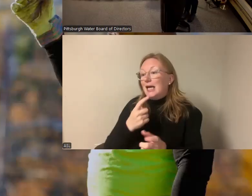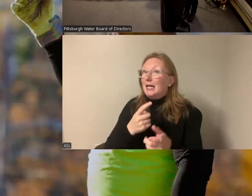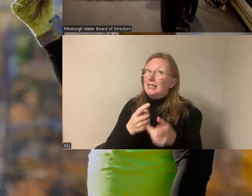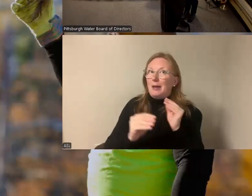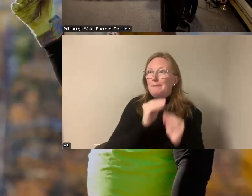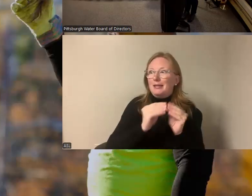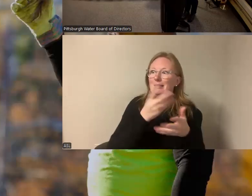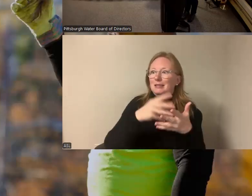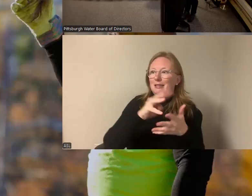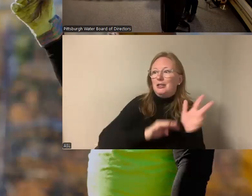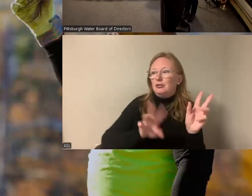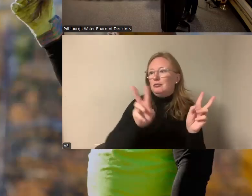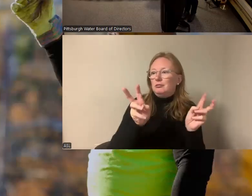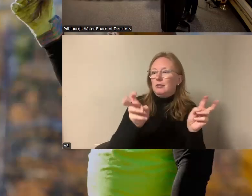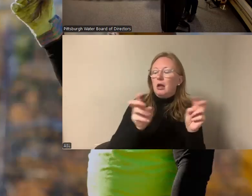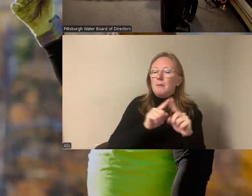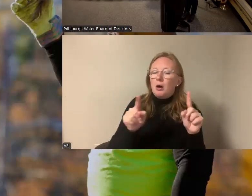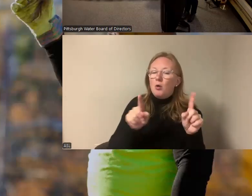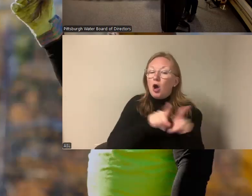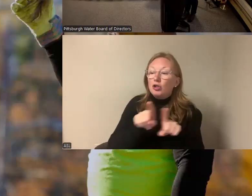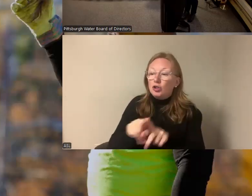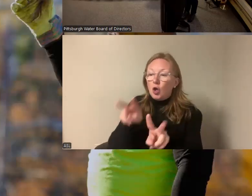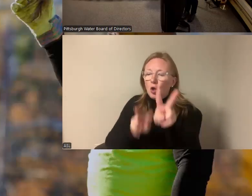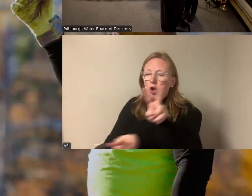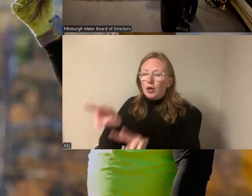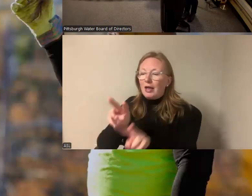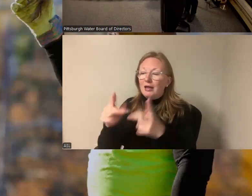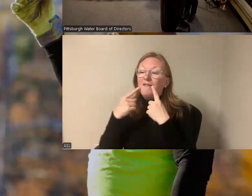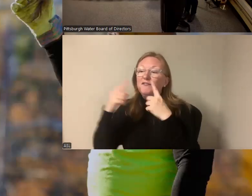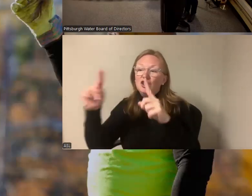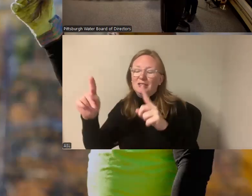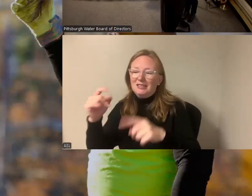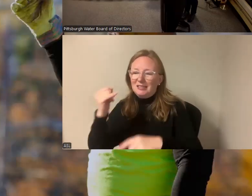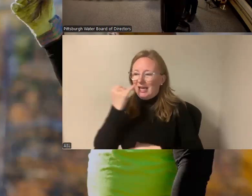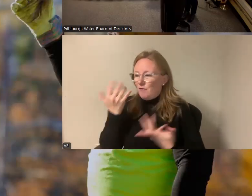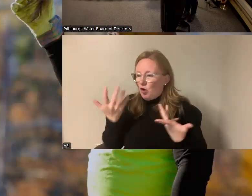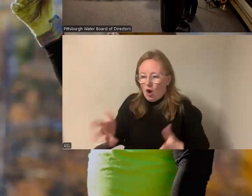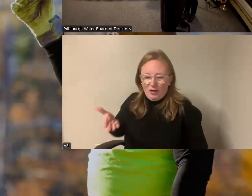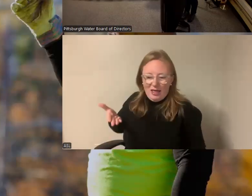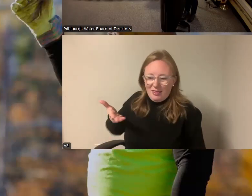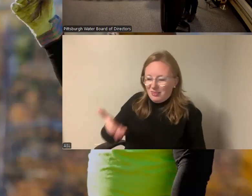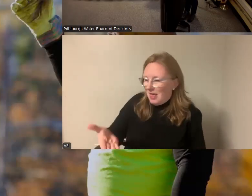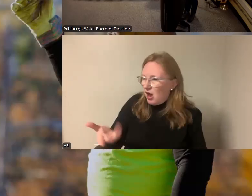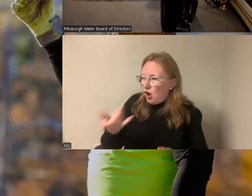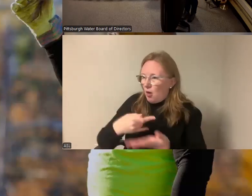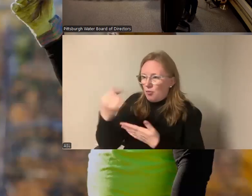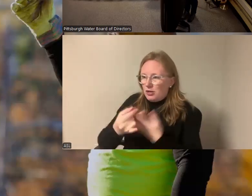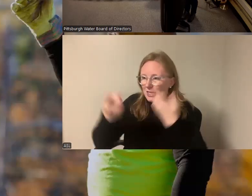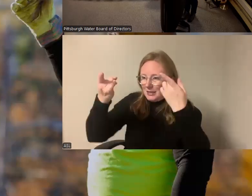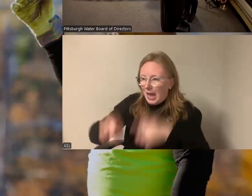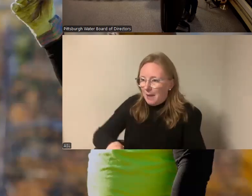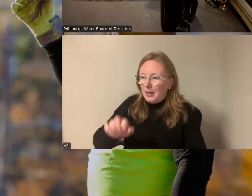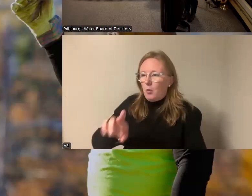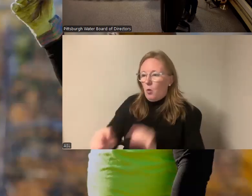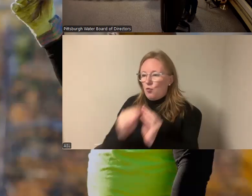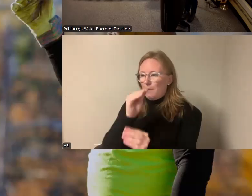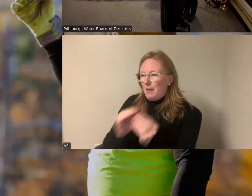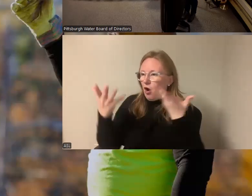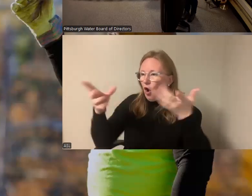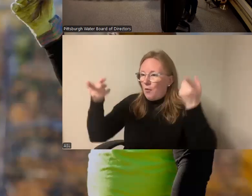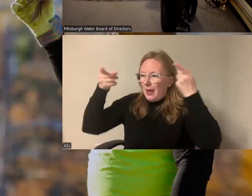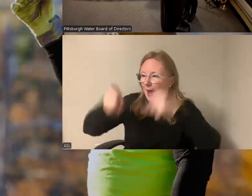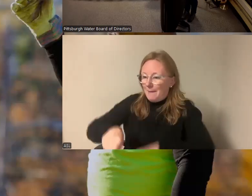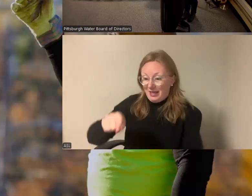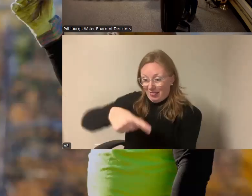schedule. We do, though, also look just for efficiencies. If we're in an area where, maybe there's a project going on or we have a repair going on,